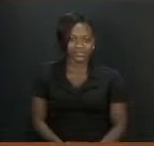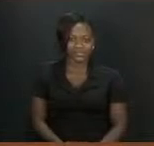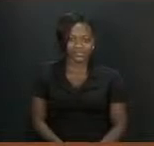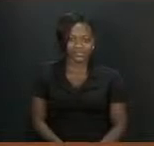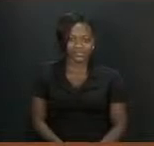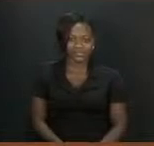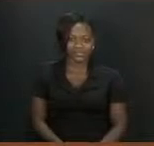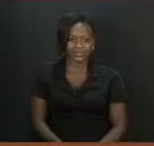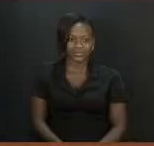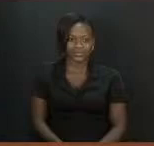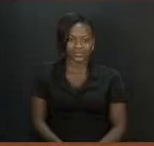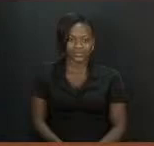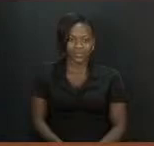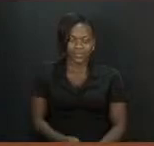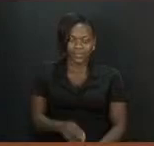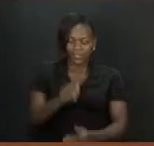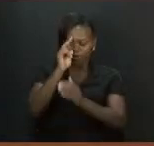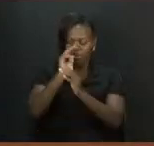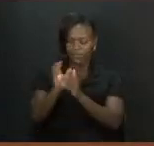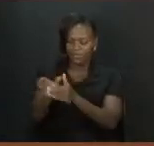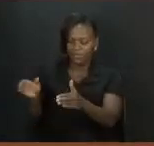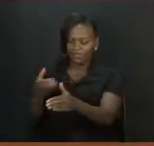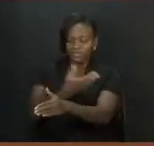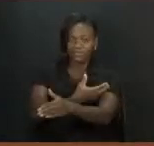Honorable Majority Chief Whip.